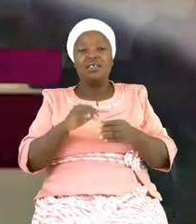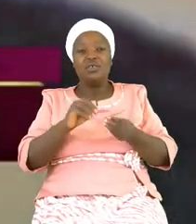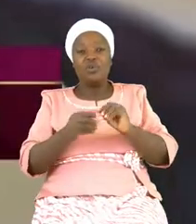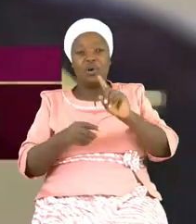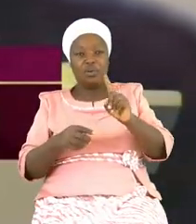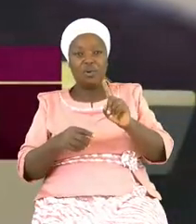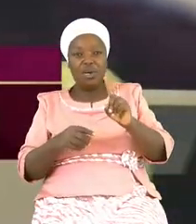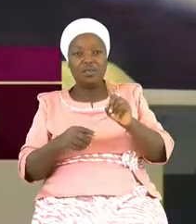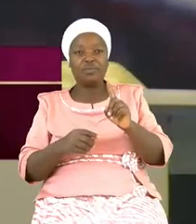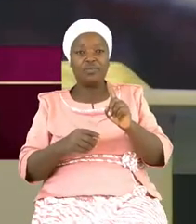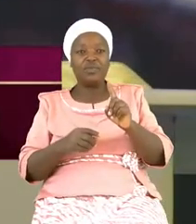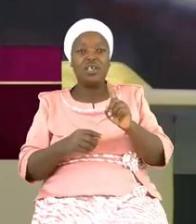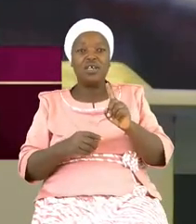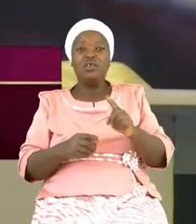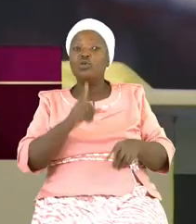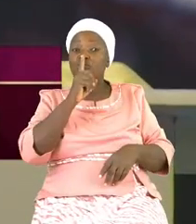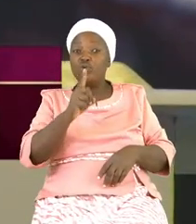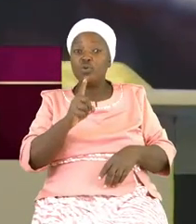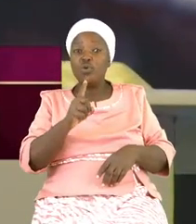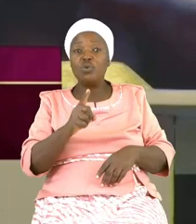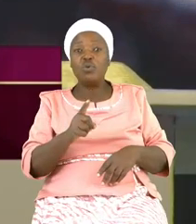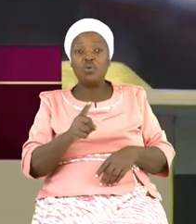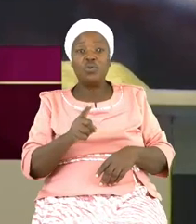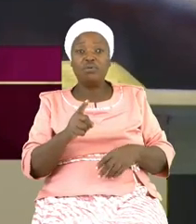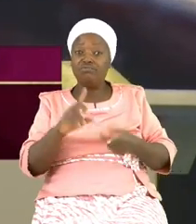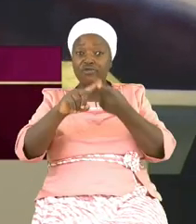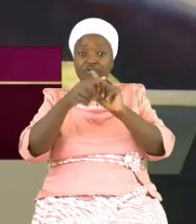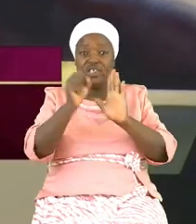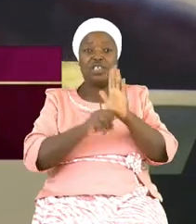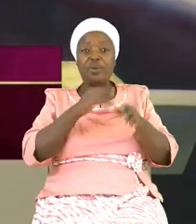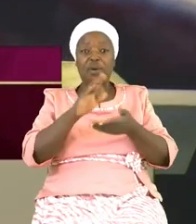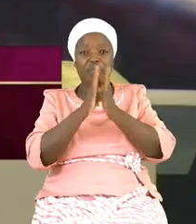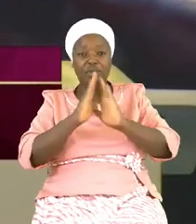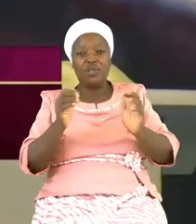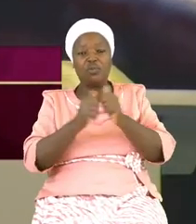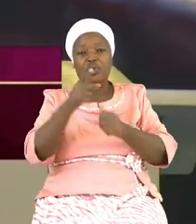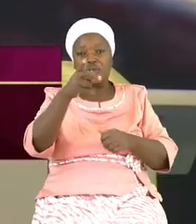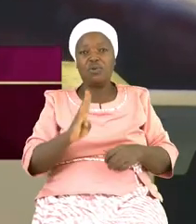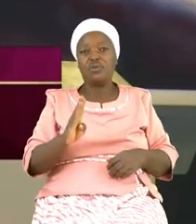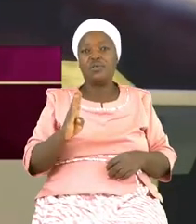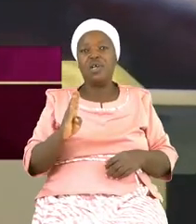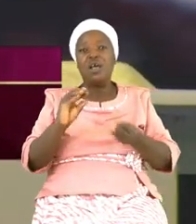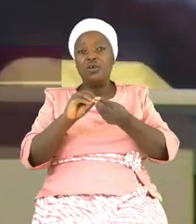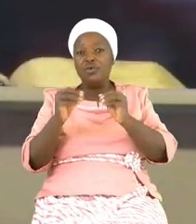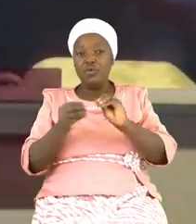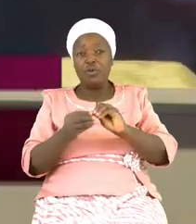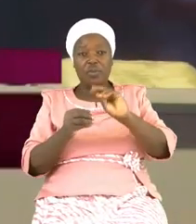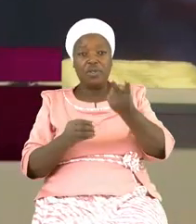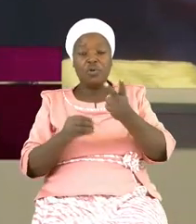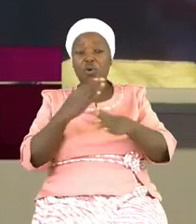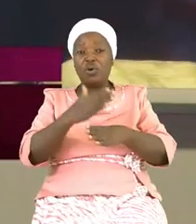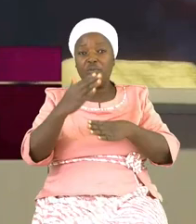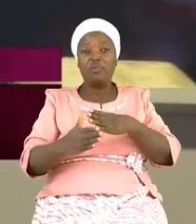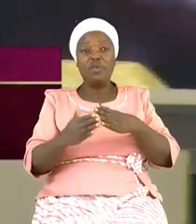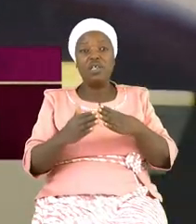and peace with God. Reconciliation and peace with God. Number two, total redemption